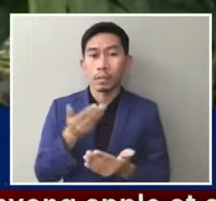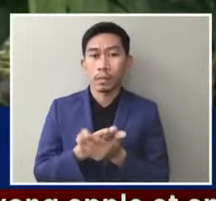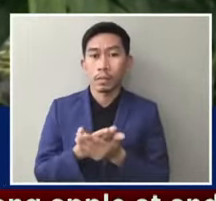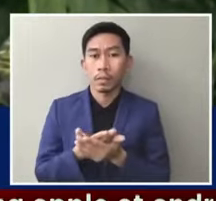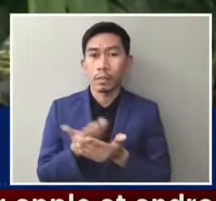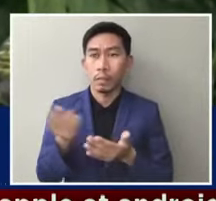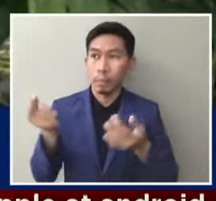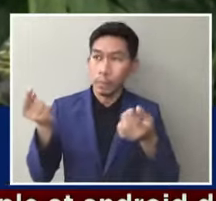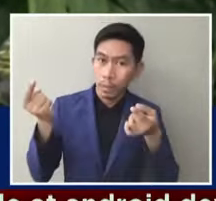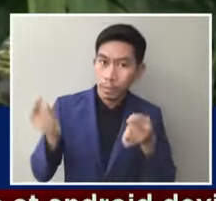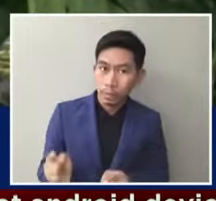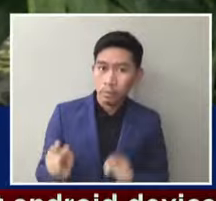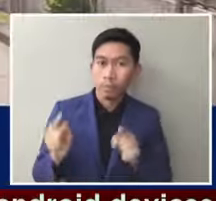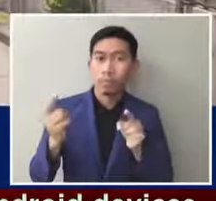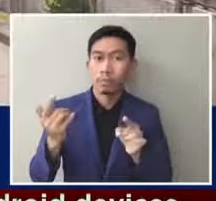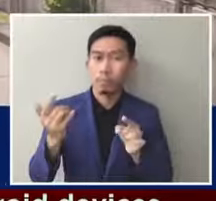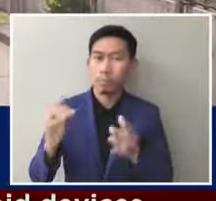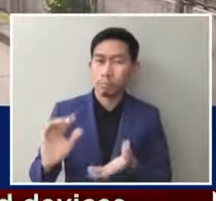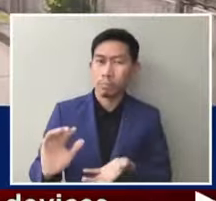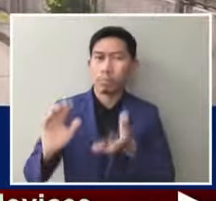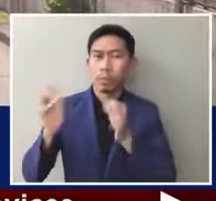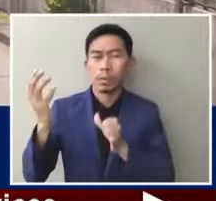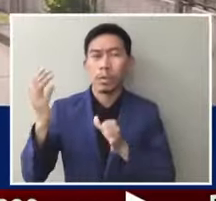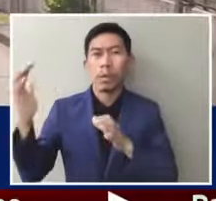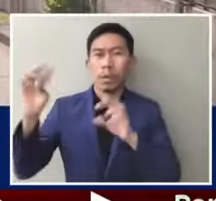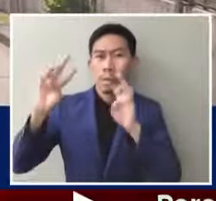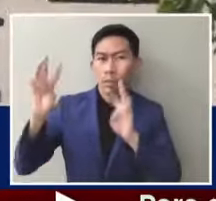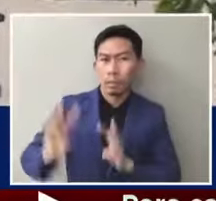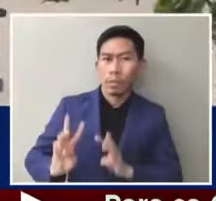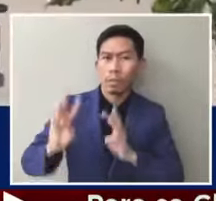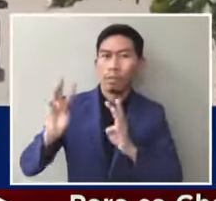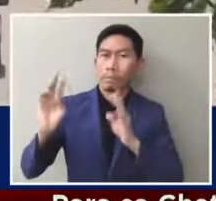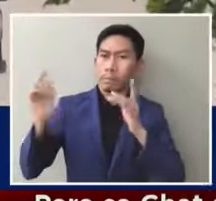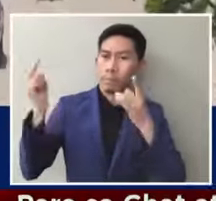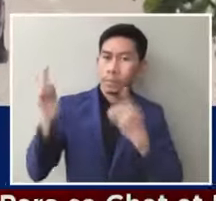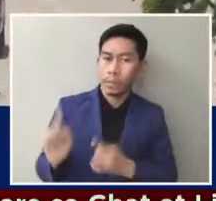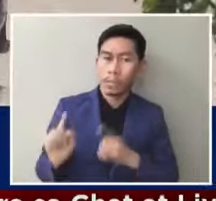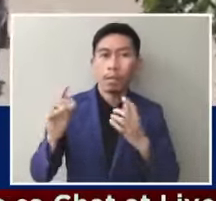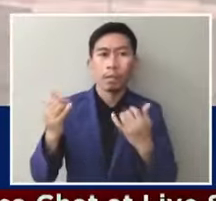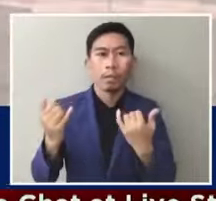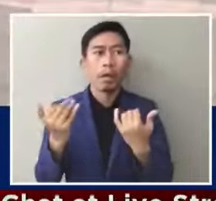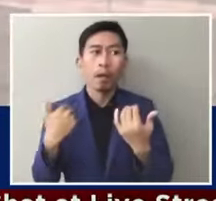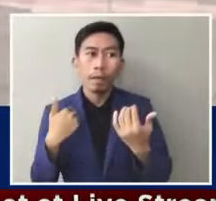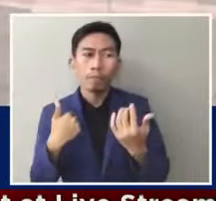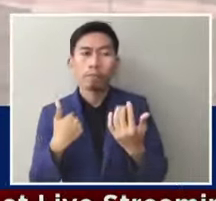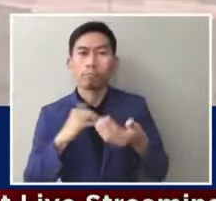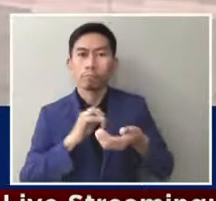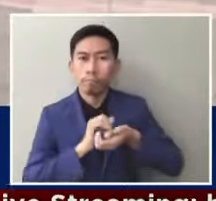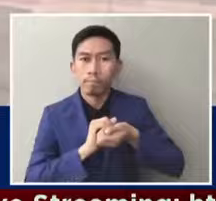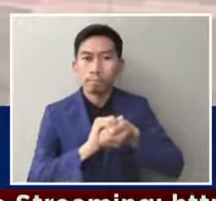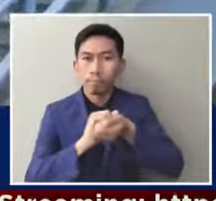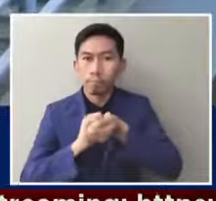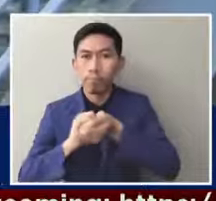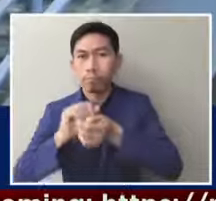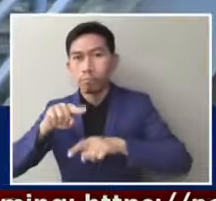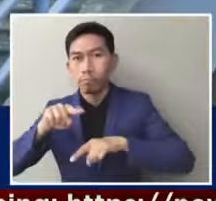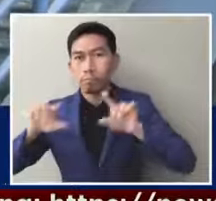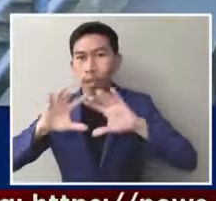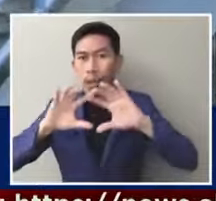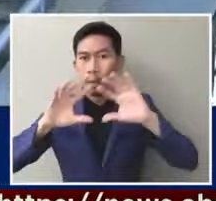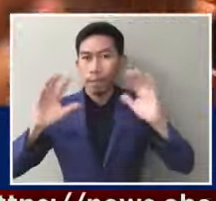eventualities, all of the extreme weather events. We're also working with countries to look